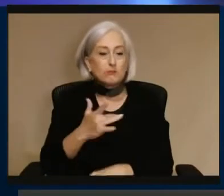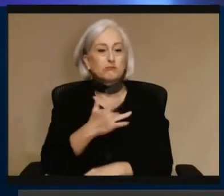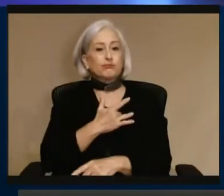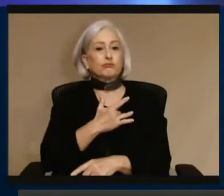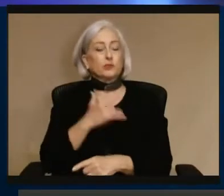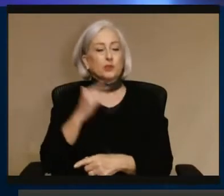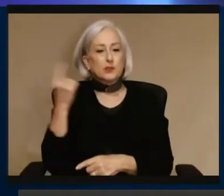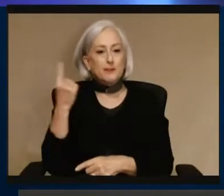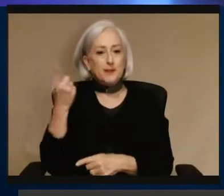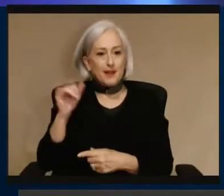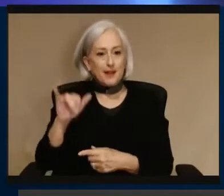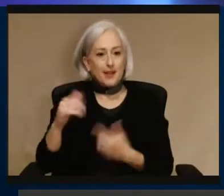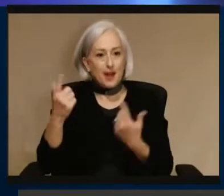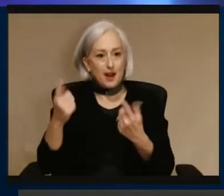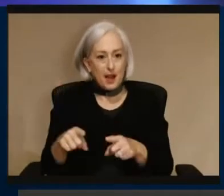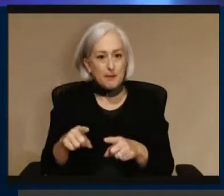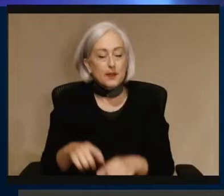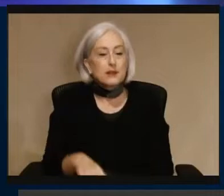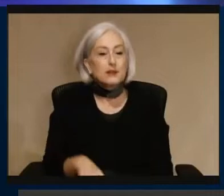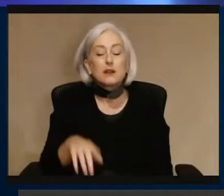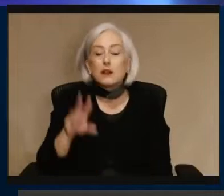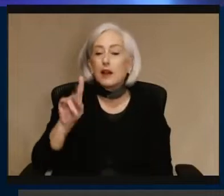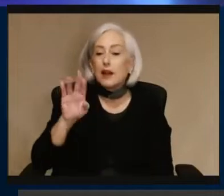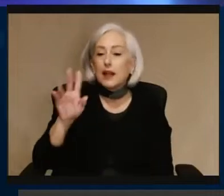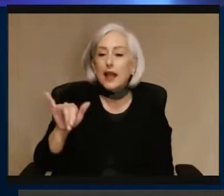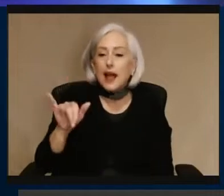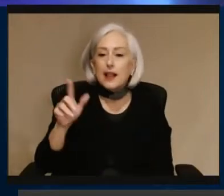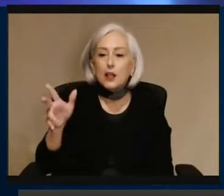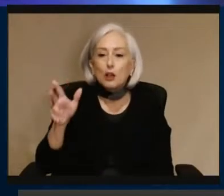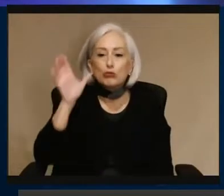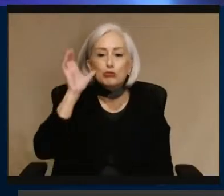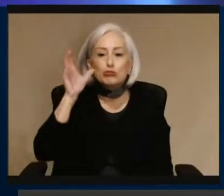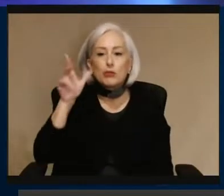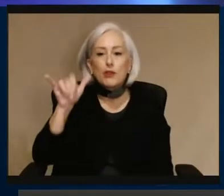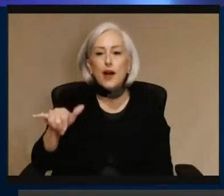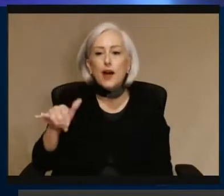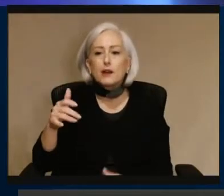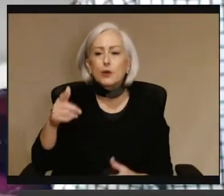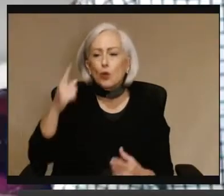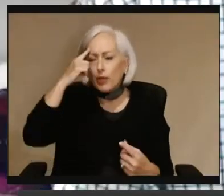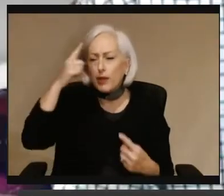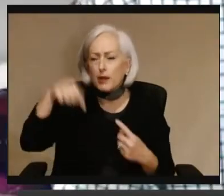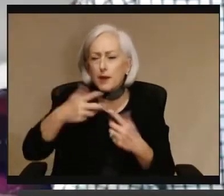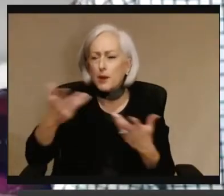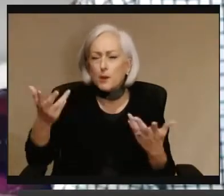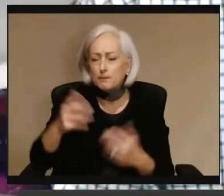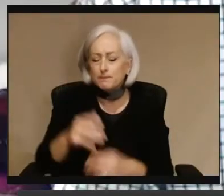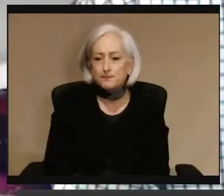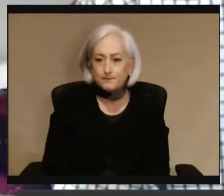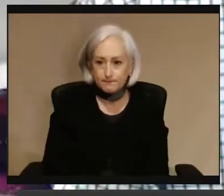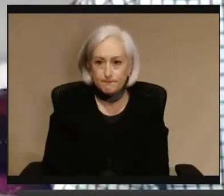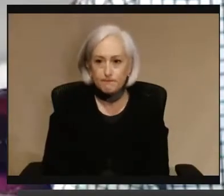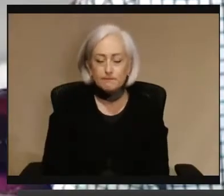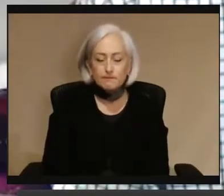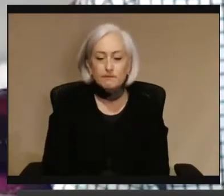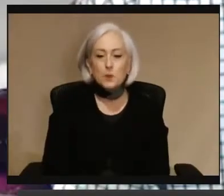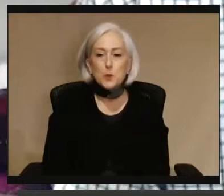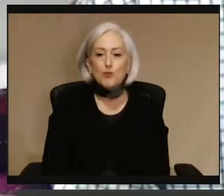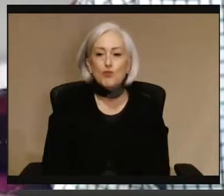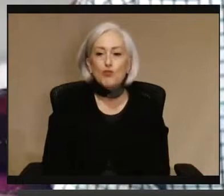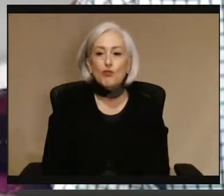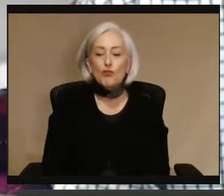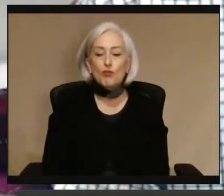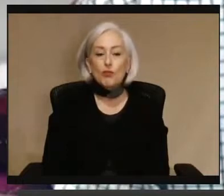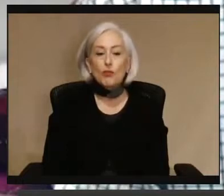you hear things like that, Kelly, what goes through your mind? Yeah, well, the first thing when